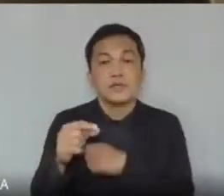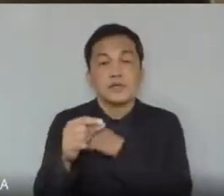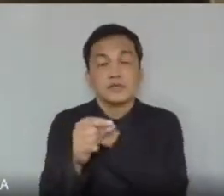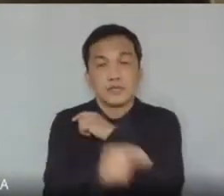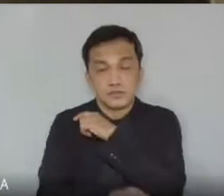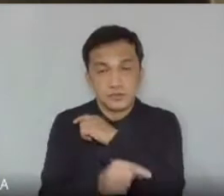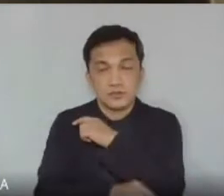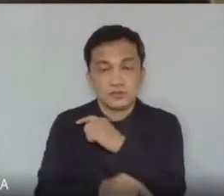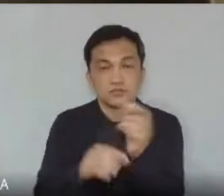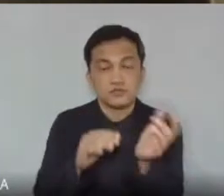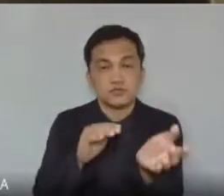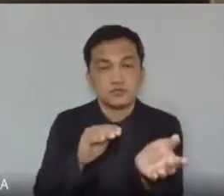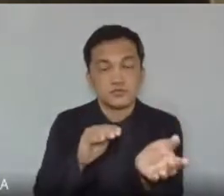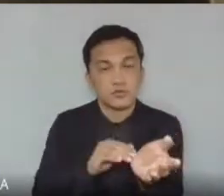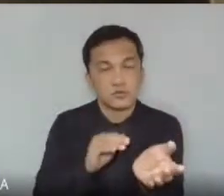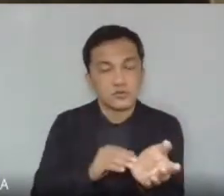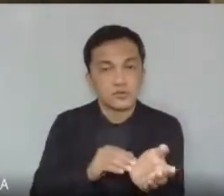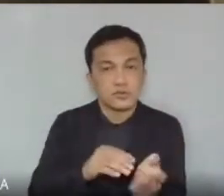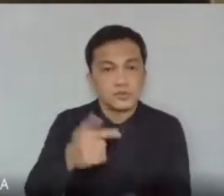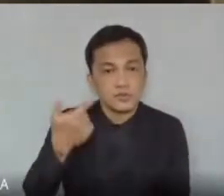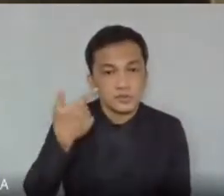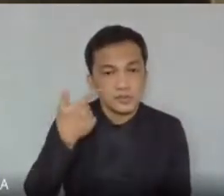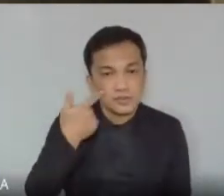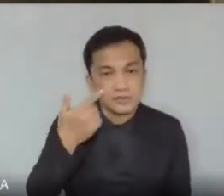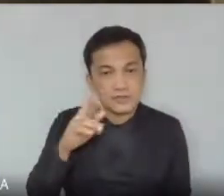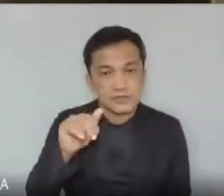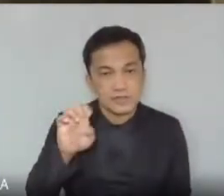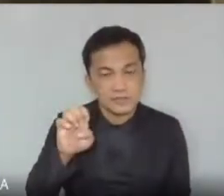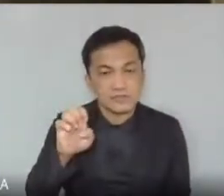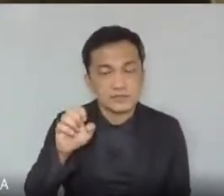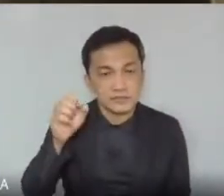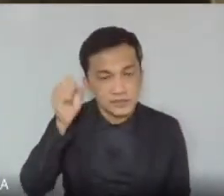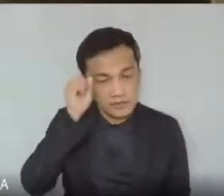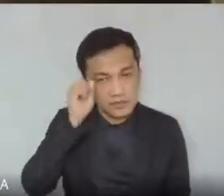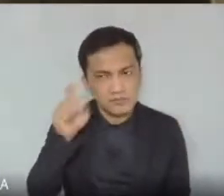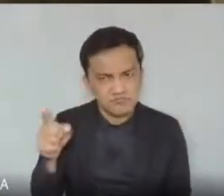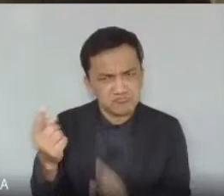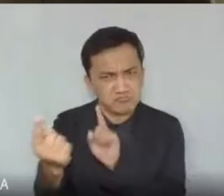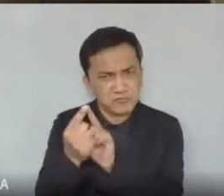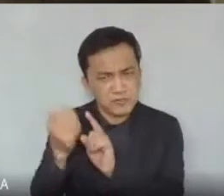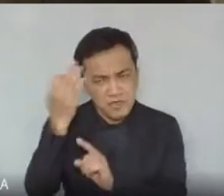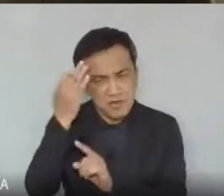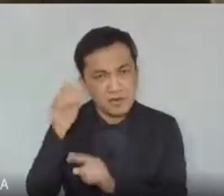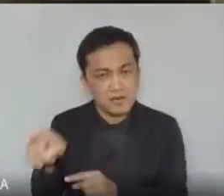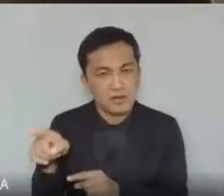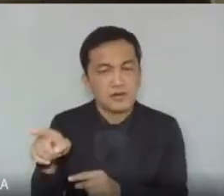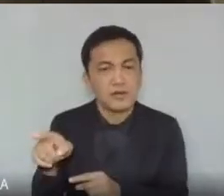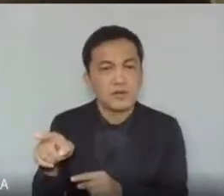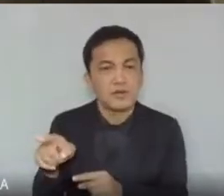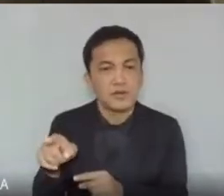Health Officer of Seno from GIG. Good morning, everyone. Okay, I hope you are all healthy. If